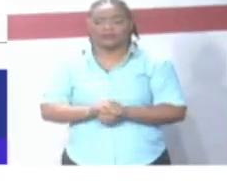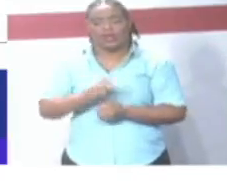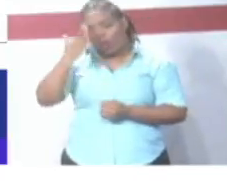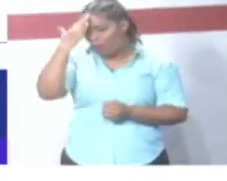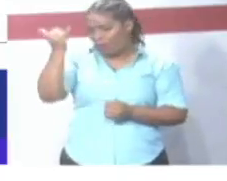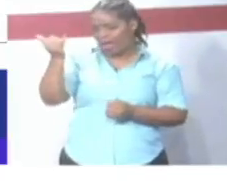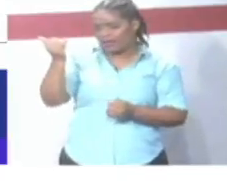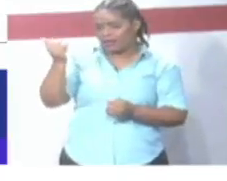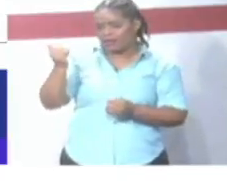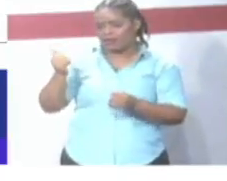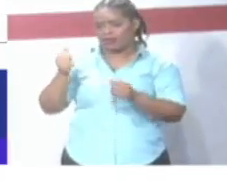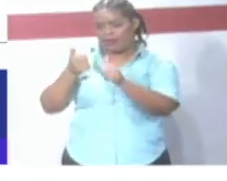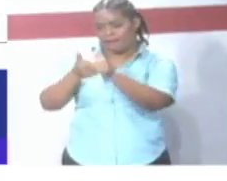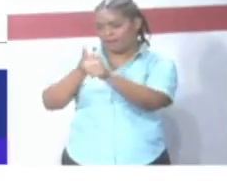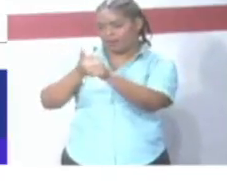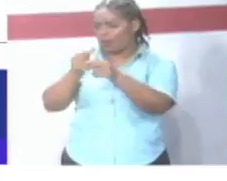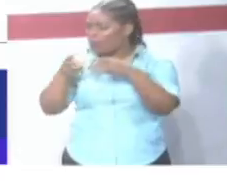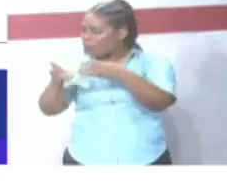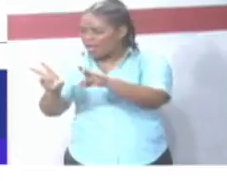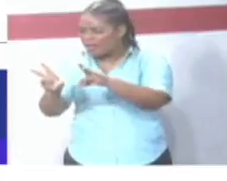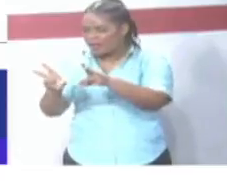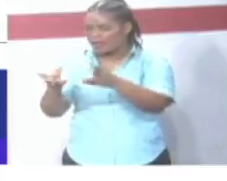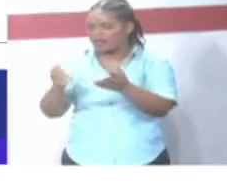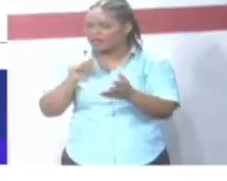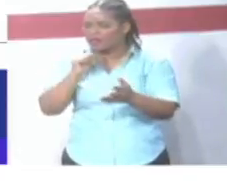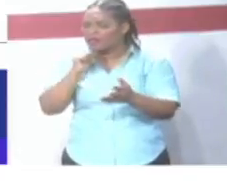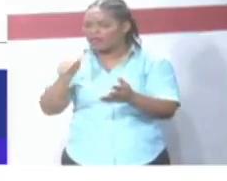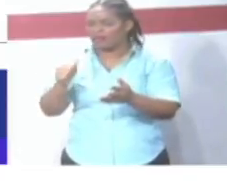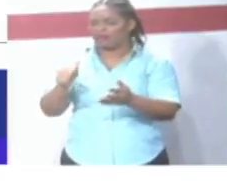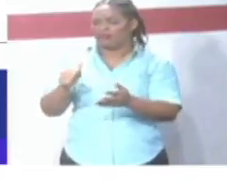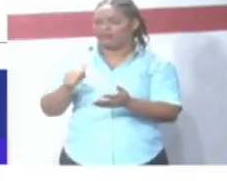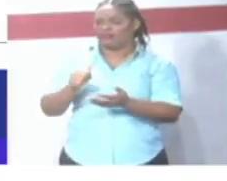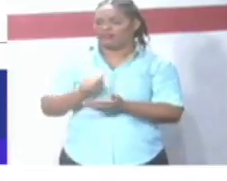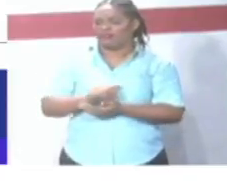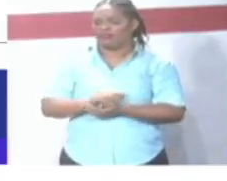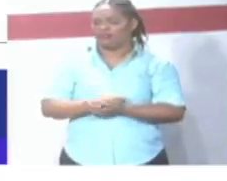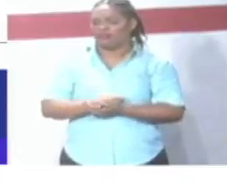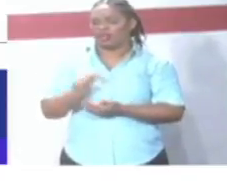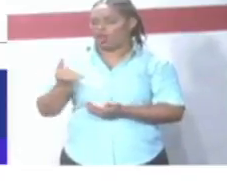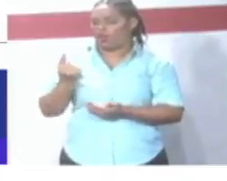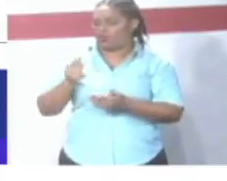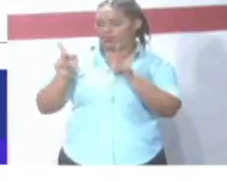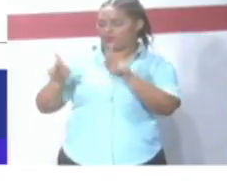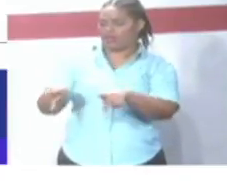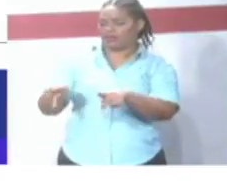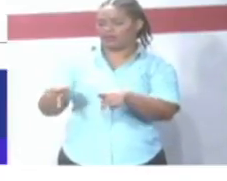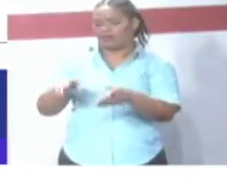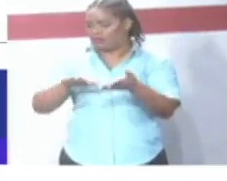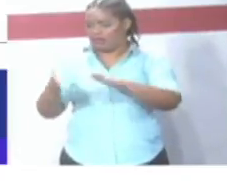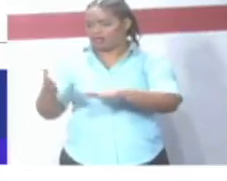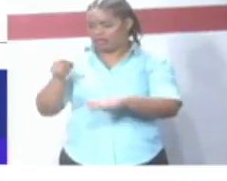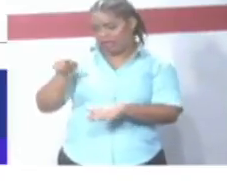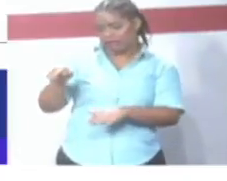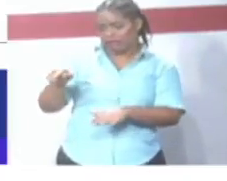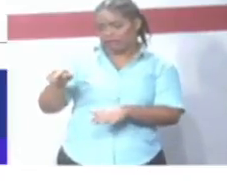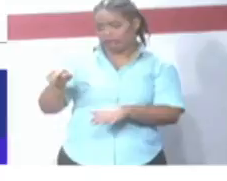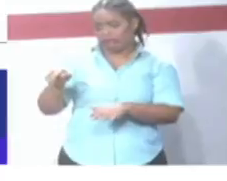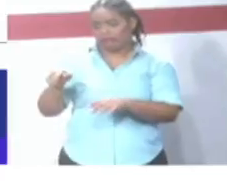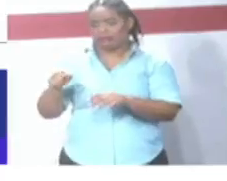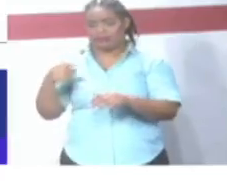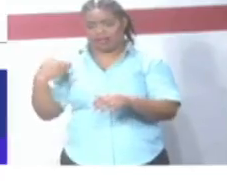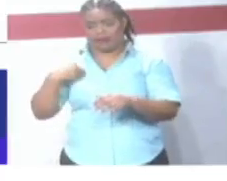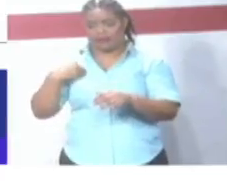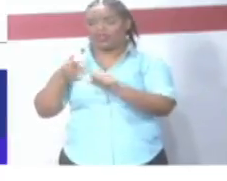to only those persons who would have met their demise directly as a result of